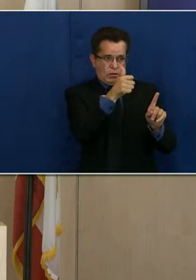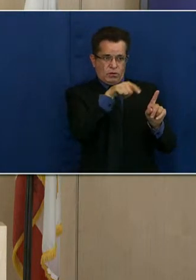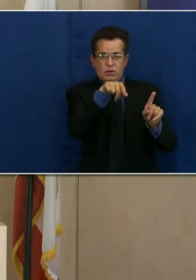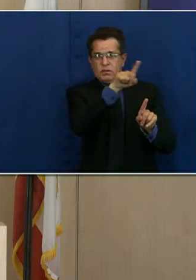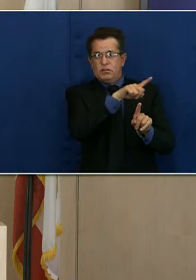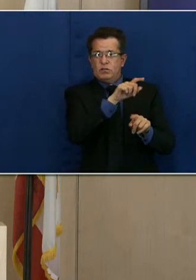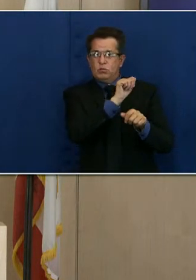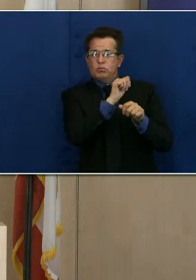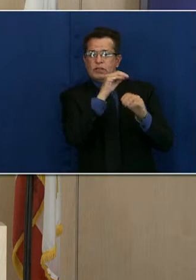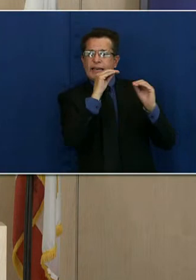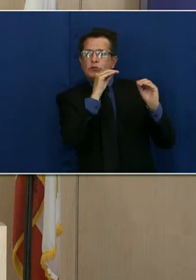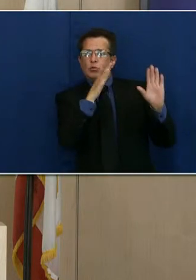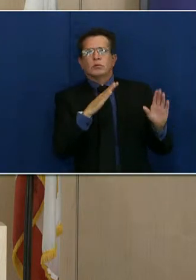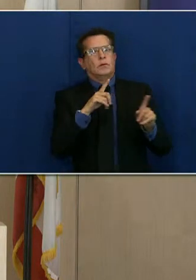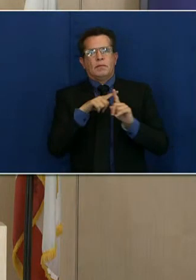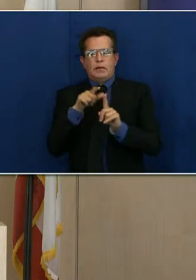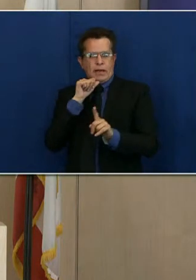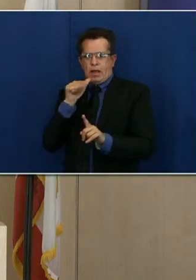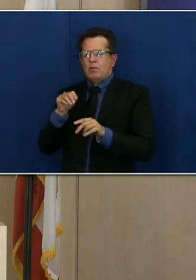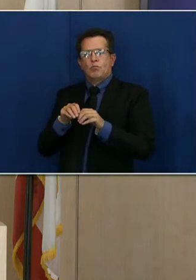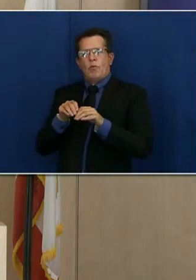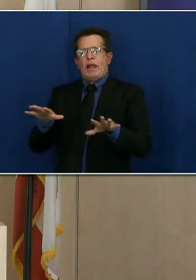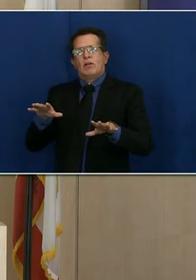among the children who are attending these schools.